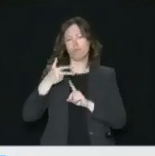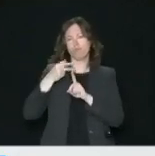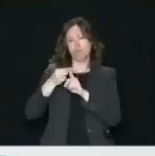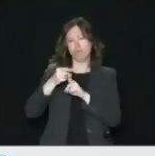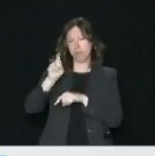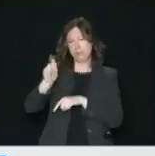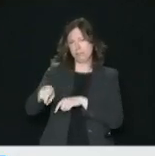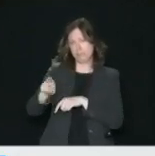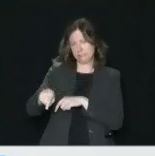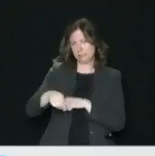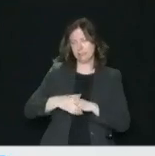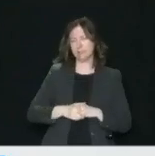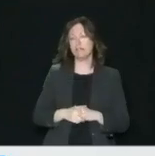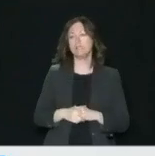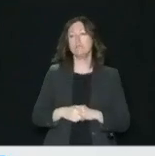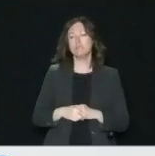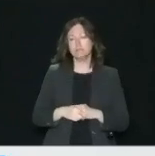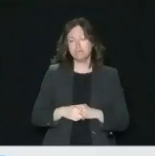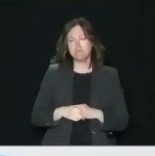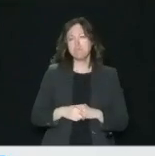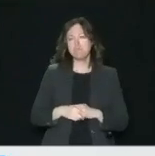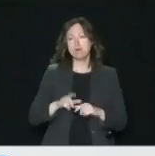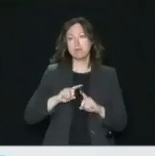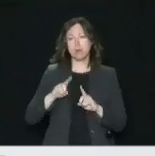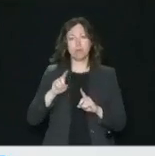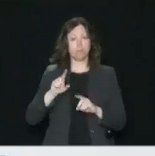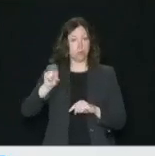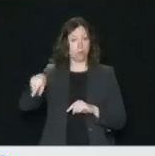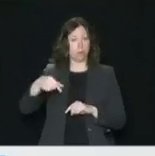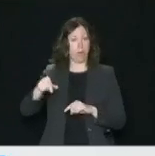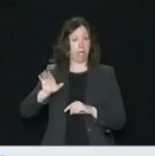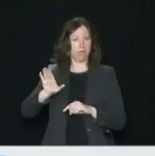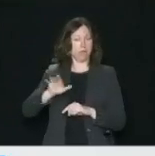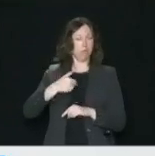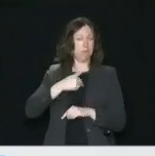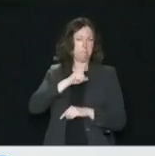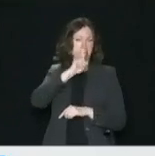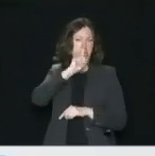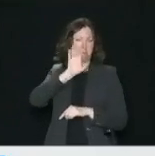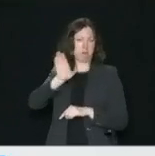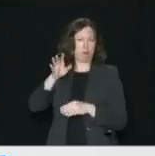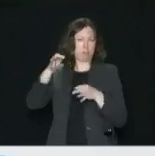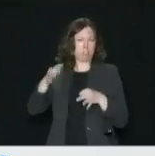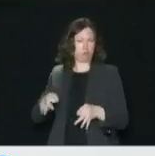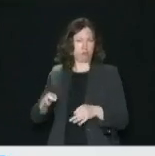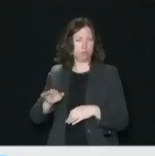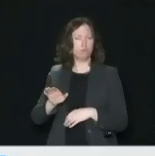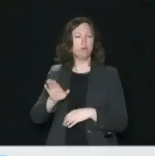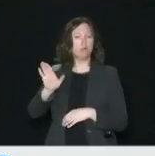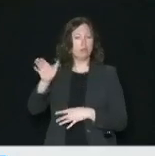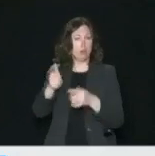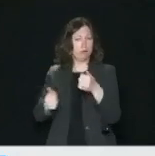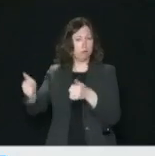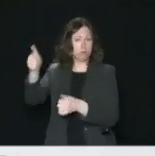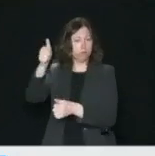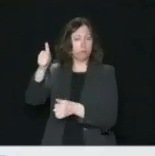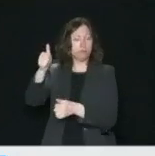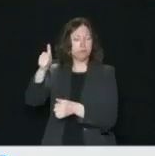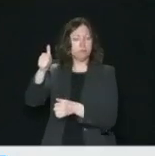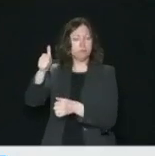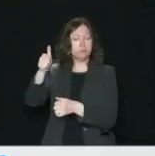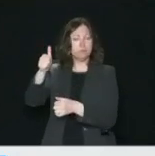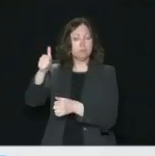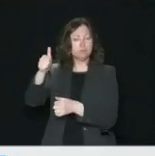sessions with specialists, such as social workers, psychologists, and other